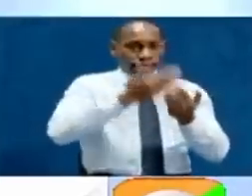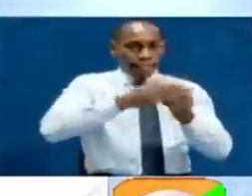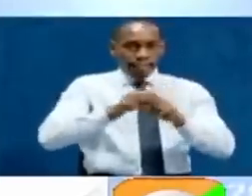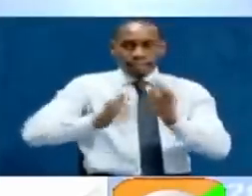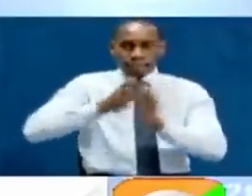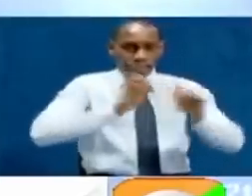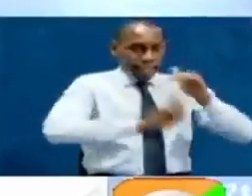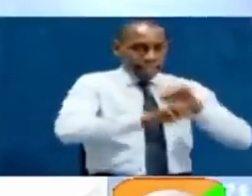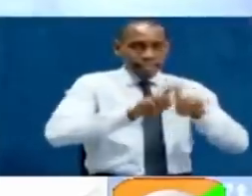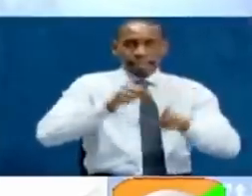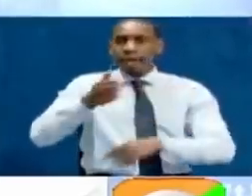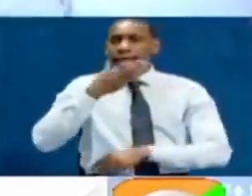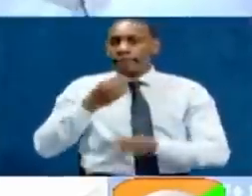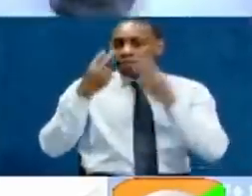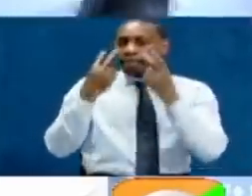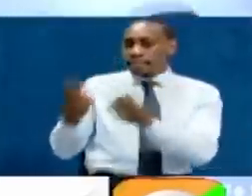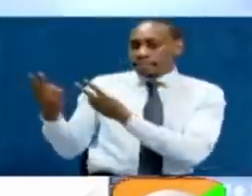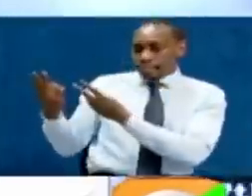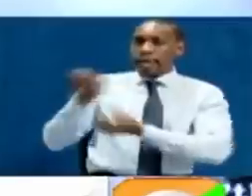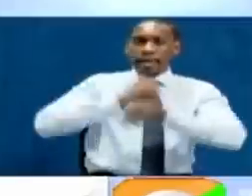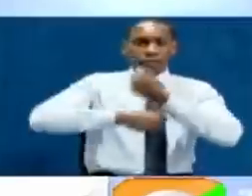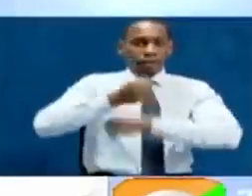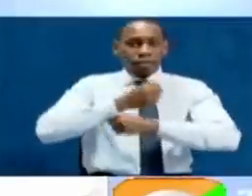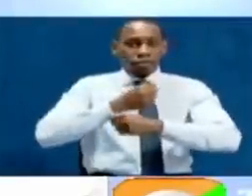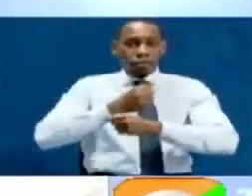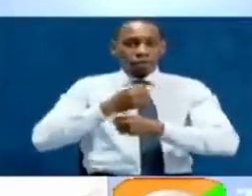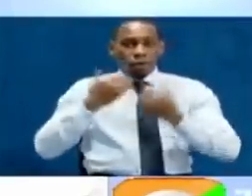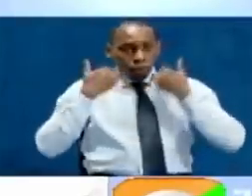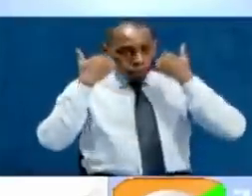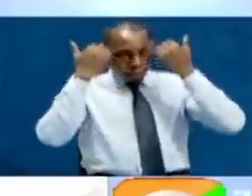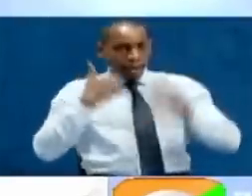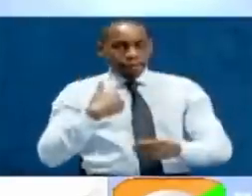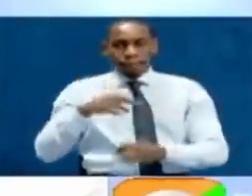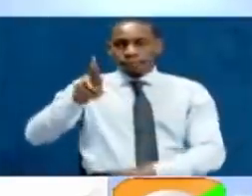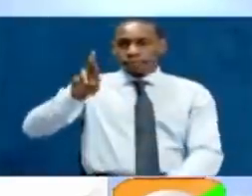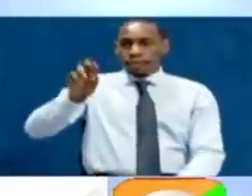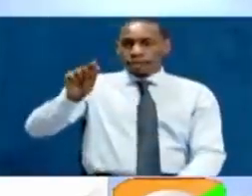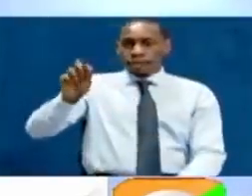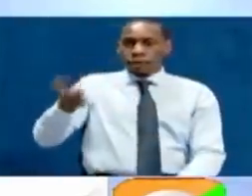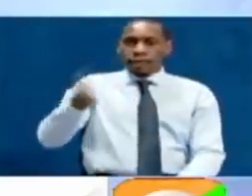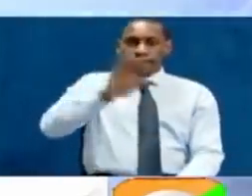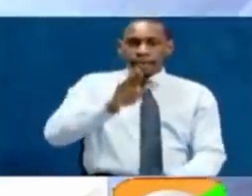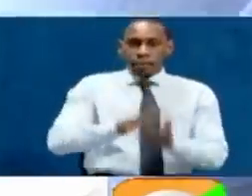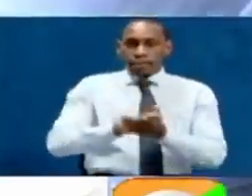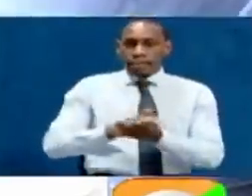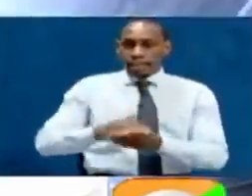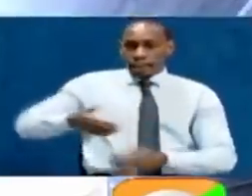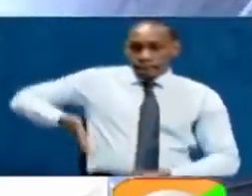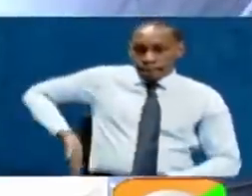the apartment. Another man can be seen reacting in despair. Robert Ouko then returns holding his back pocket.